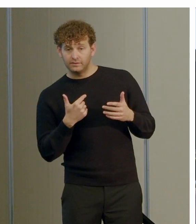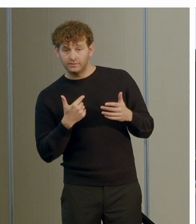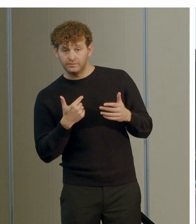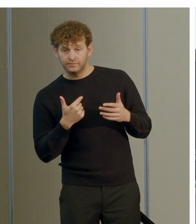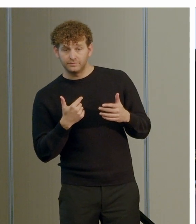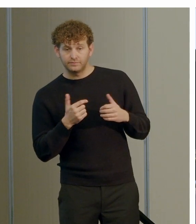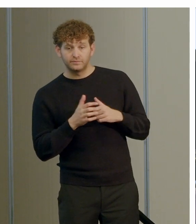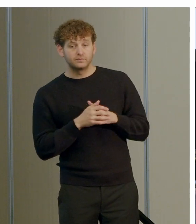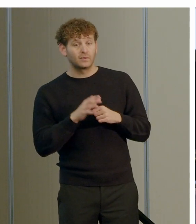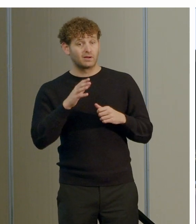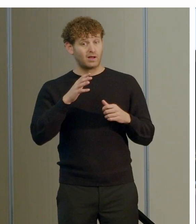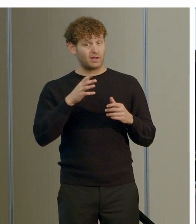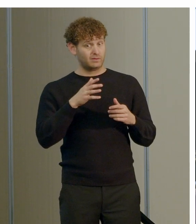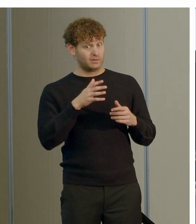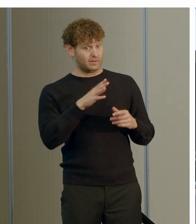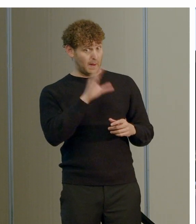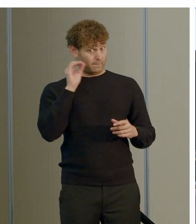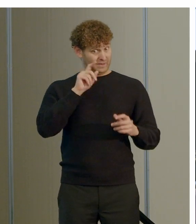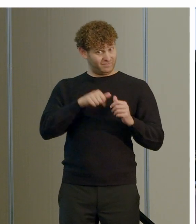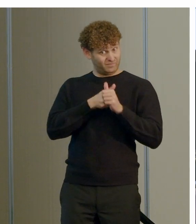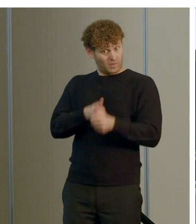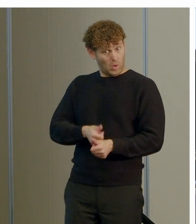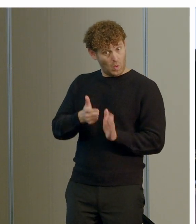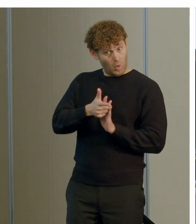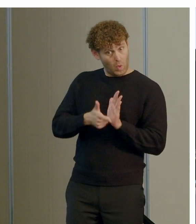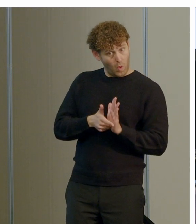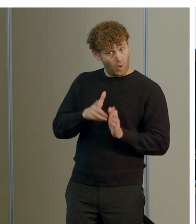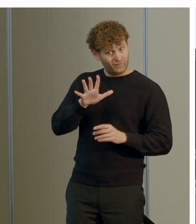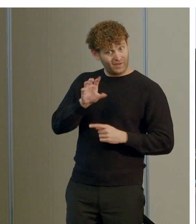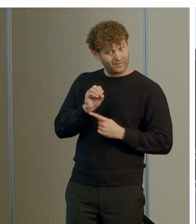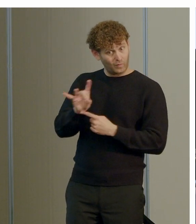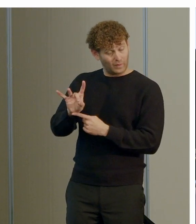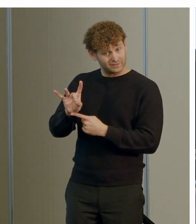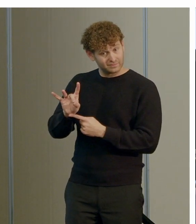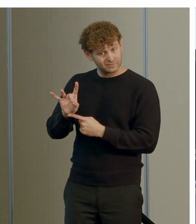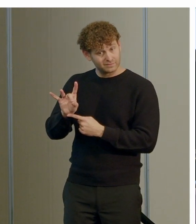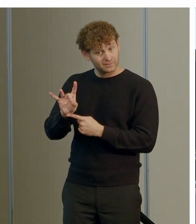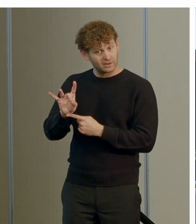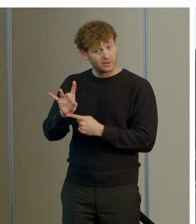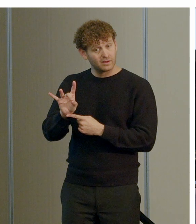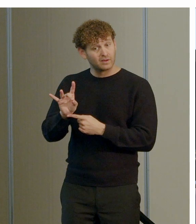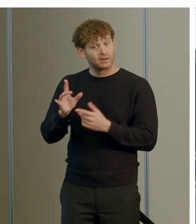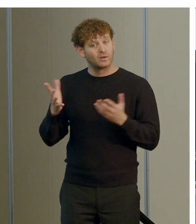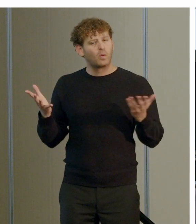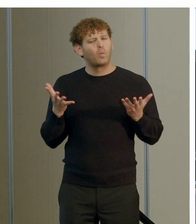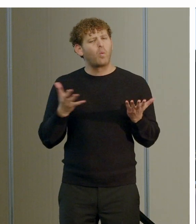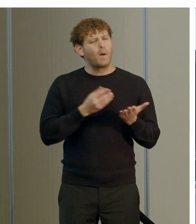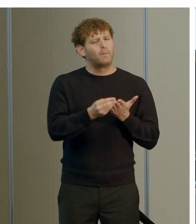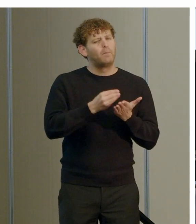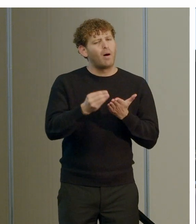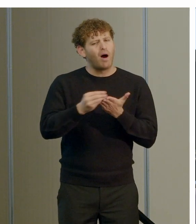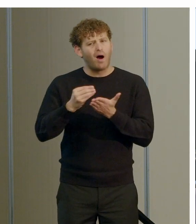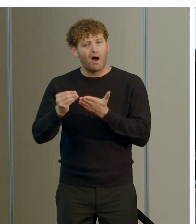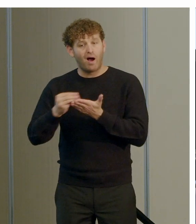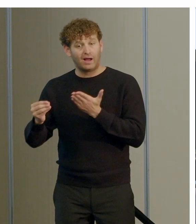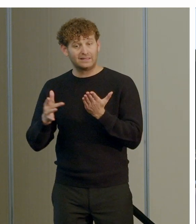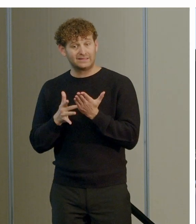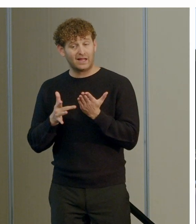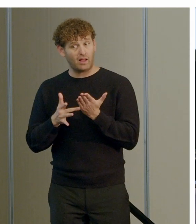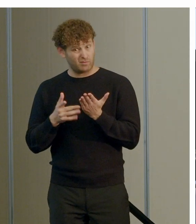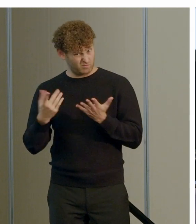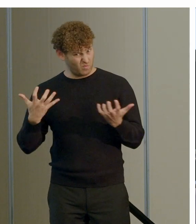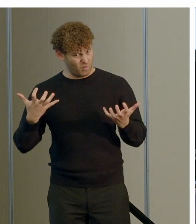followed in the Rehab Act? Are you at least looking at what you're buying for technology for your people to do their work